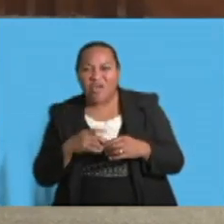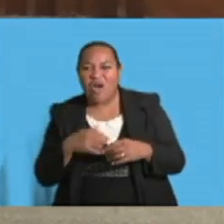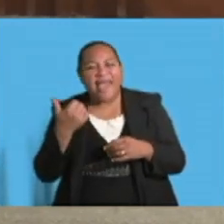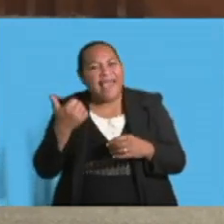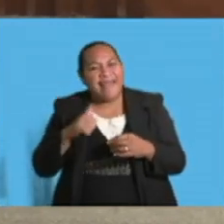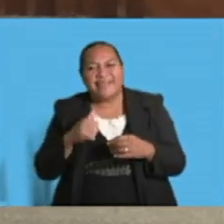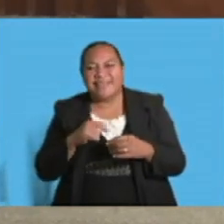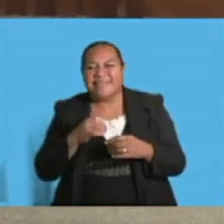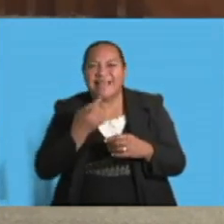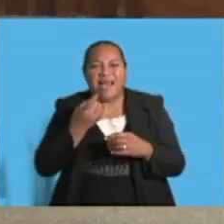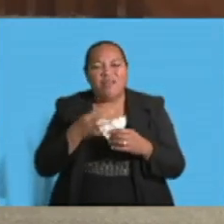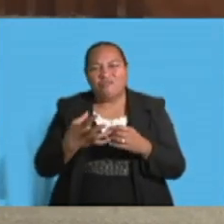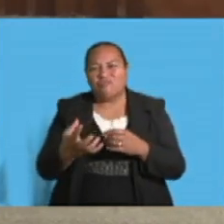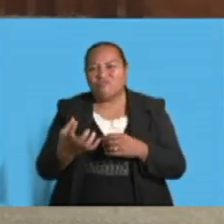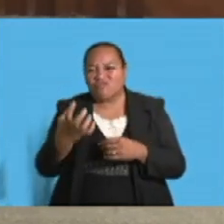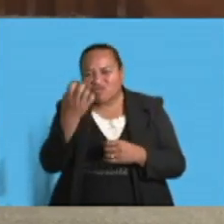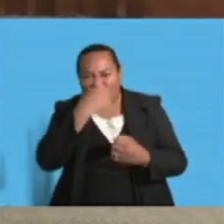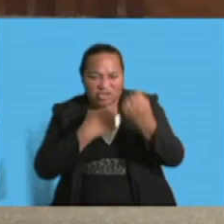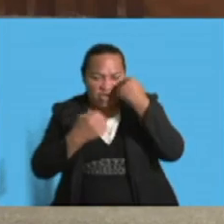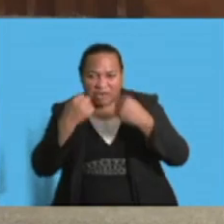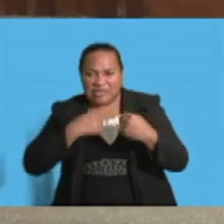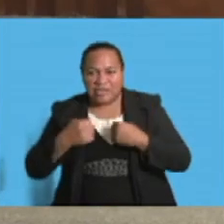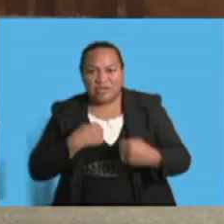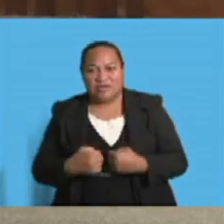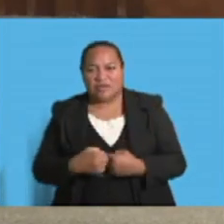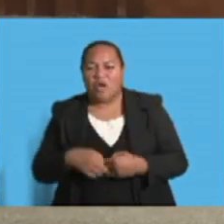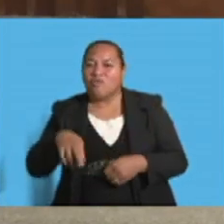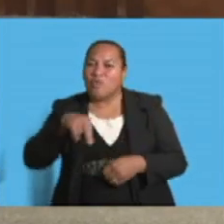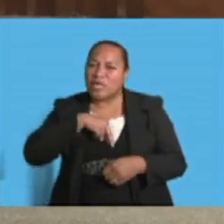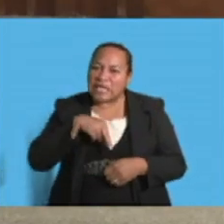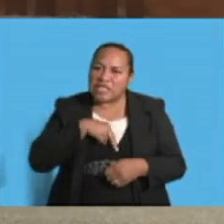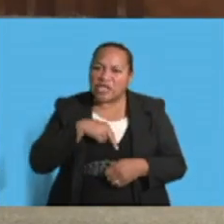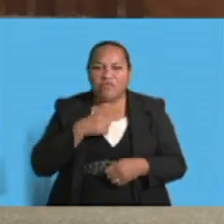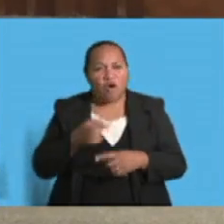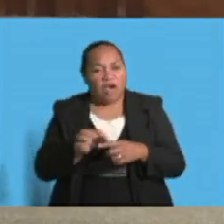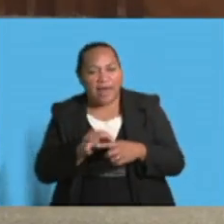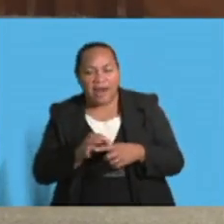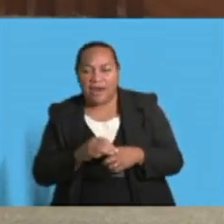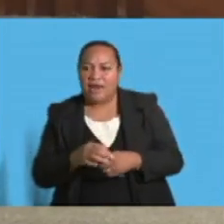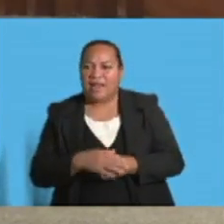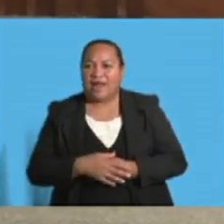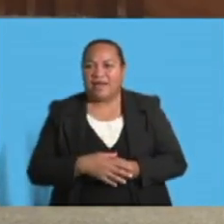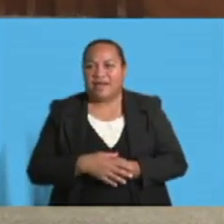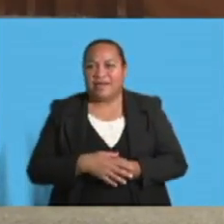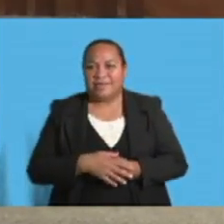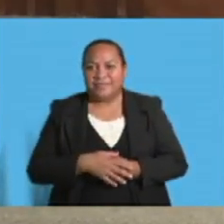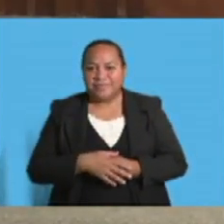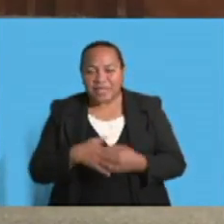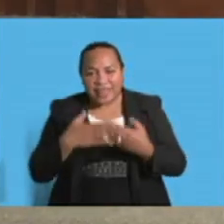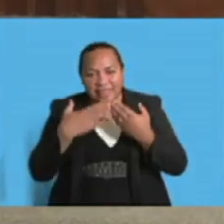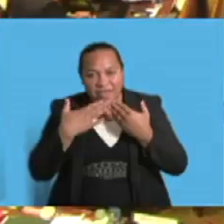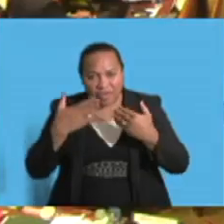or harassment of people on the basis of race or religion or color. Thank you, Madam Speaker.